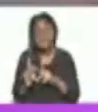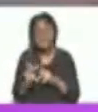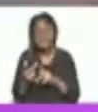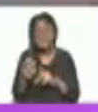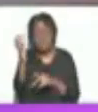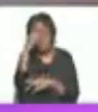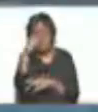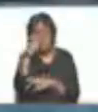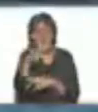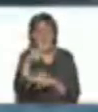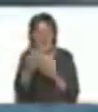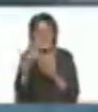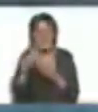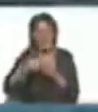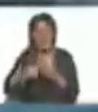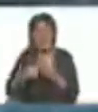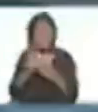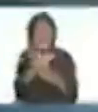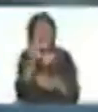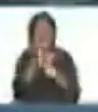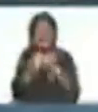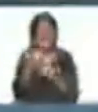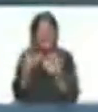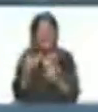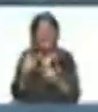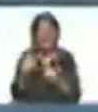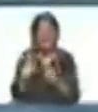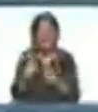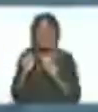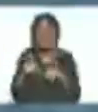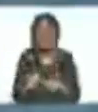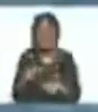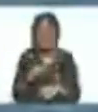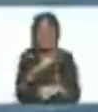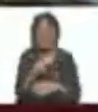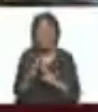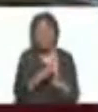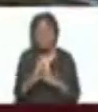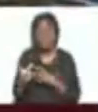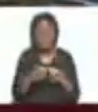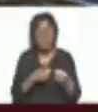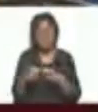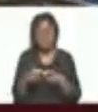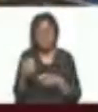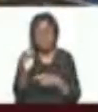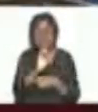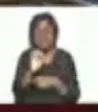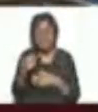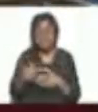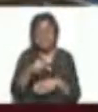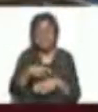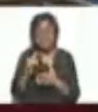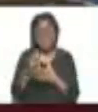flight. It's been several years now since seaplane traffic dominated eastern New Providence. And that's why residents filled